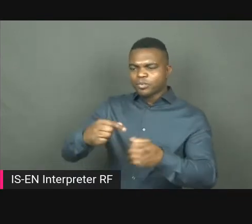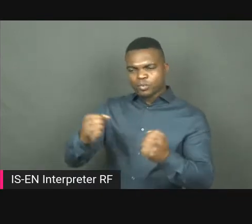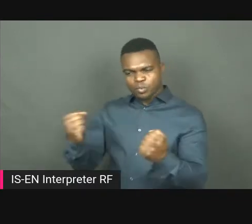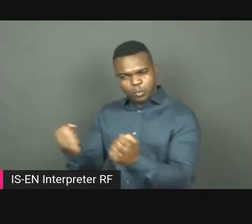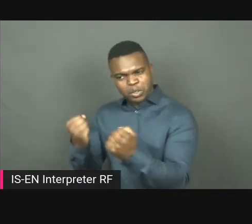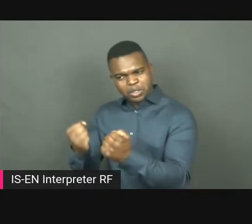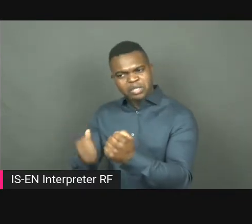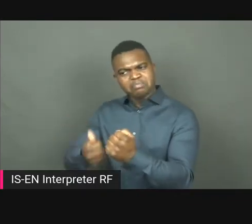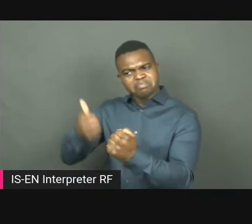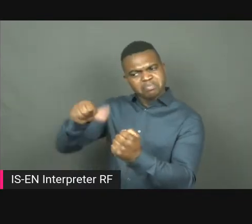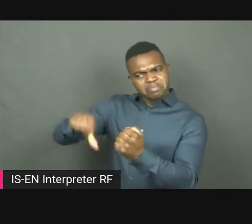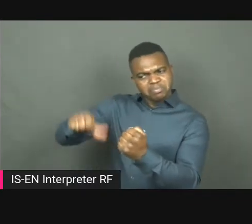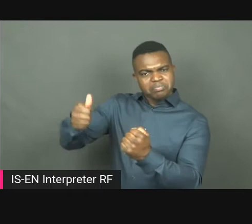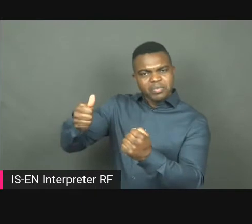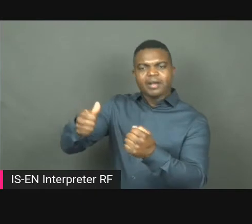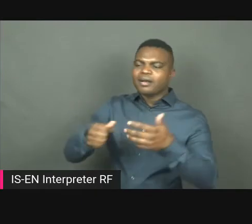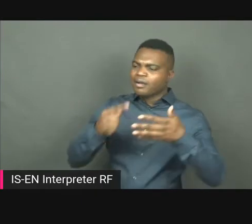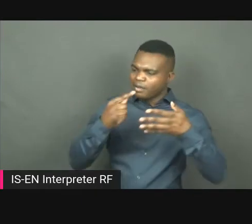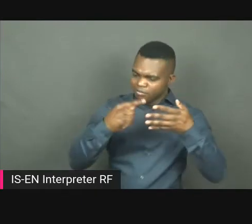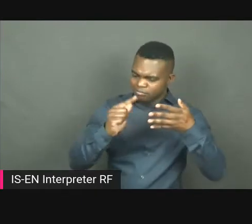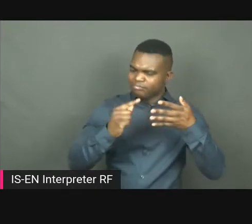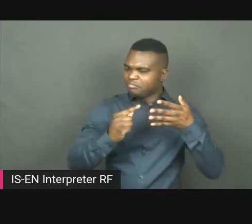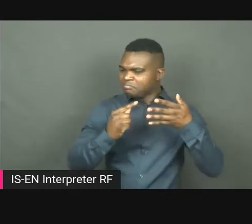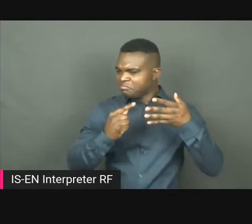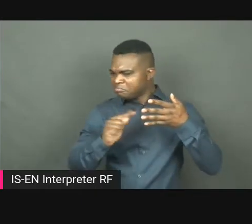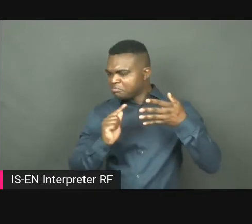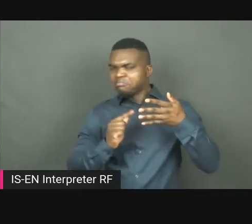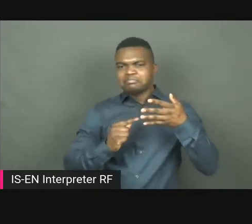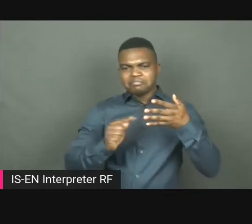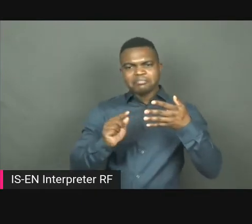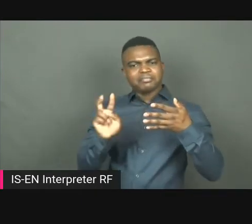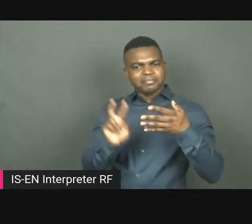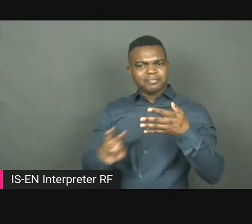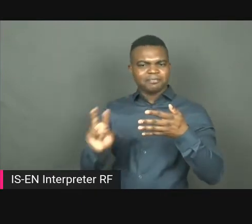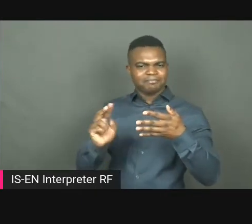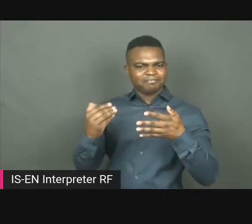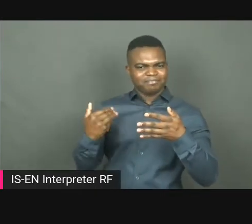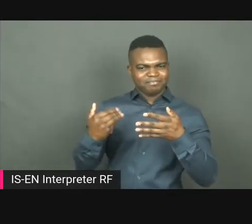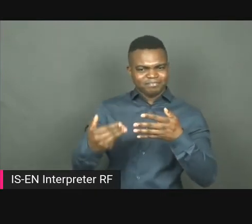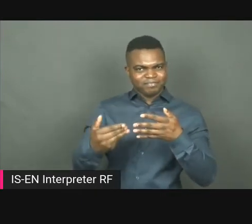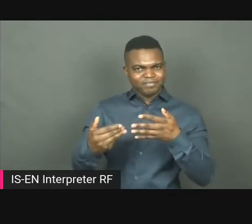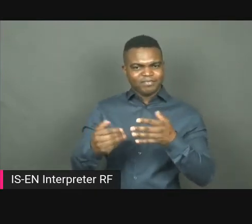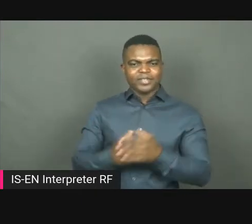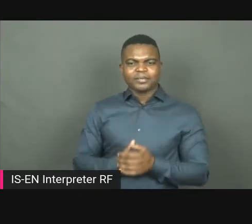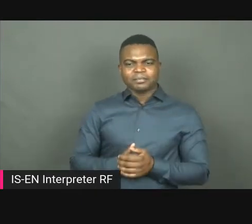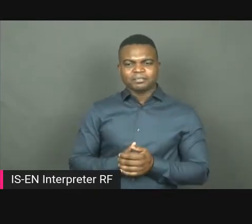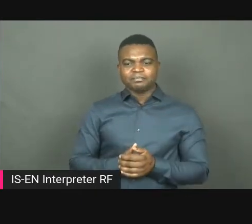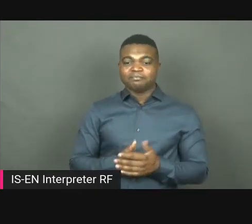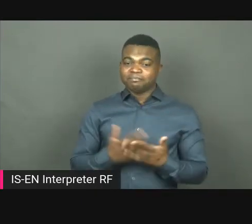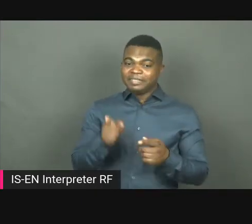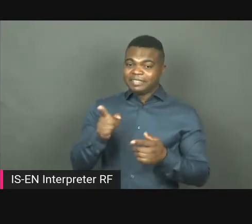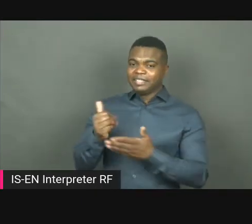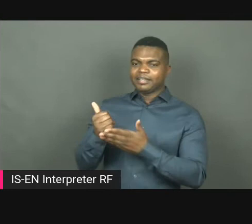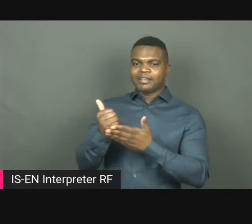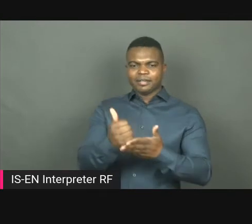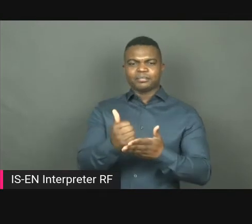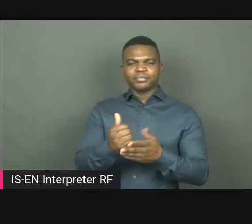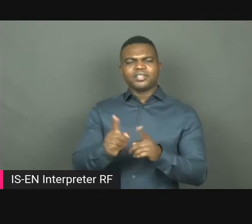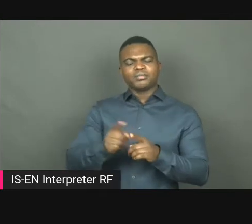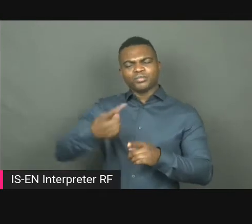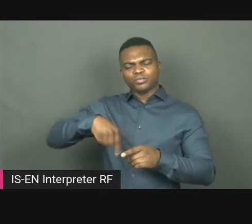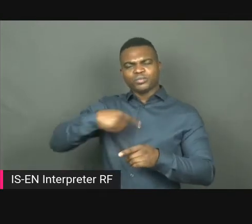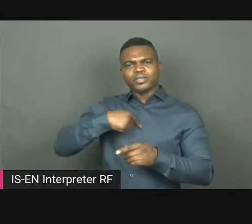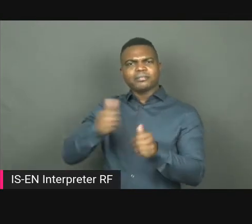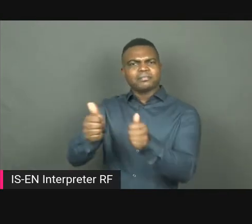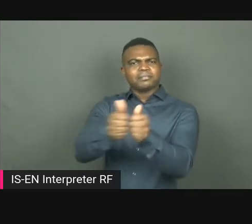national organizations. We've been holding these national workshops on bringing the CHS closer to the people we serve, and